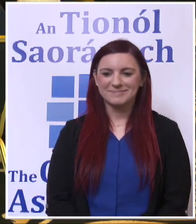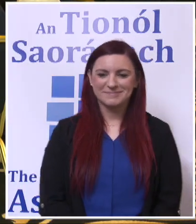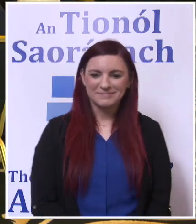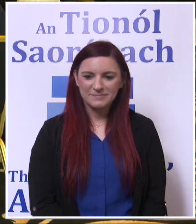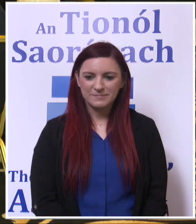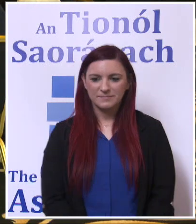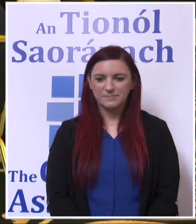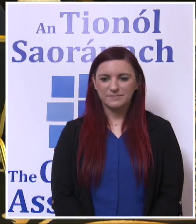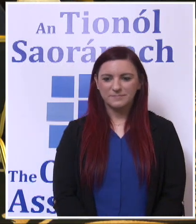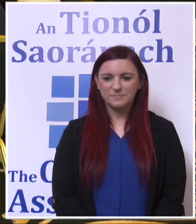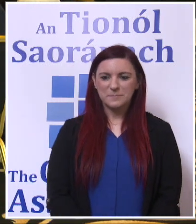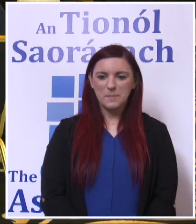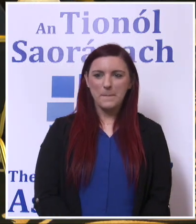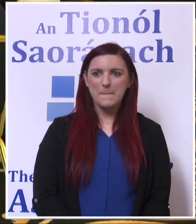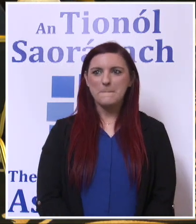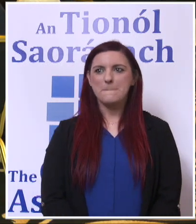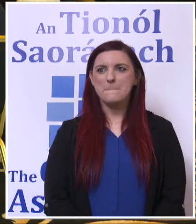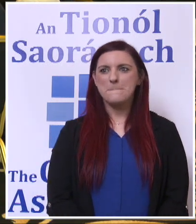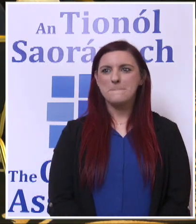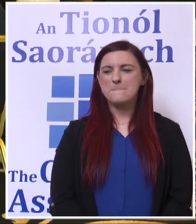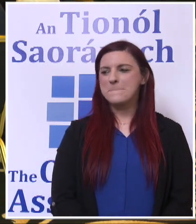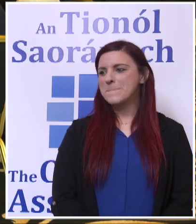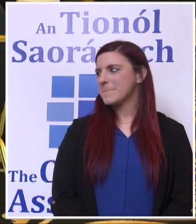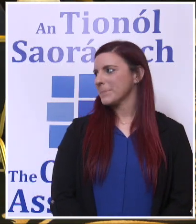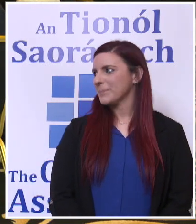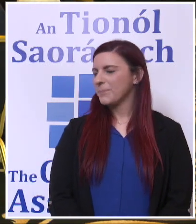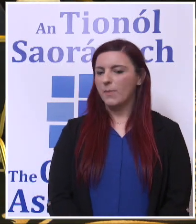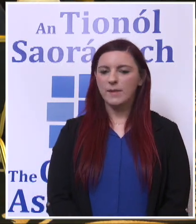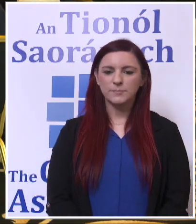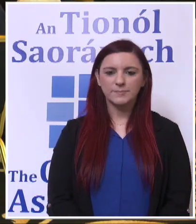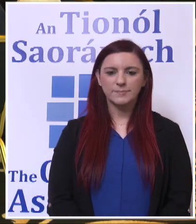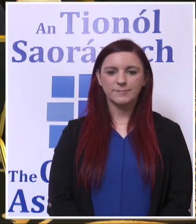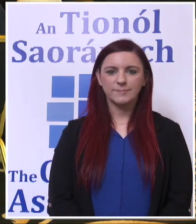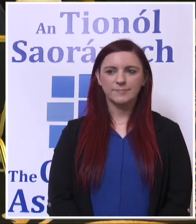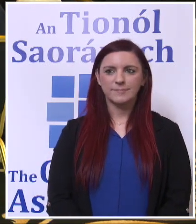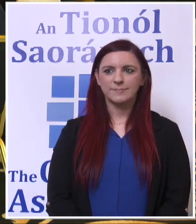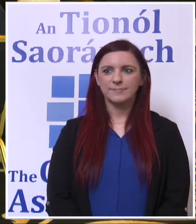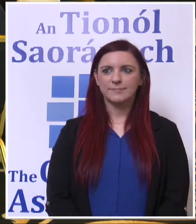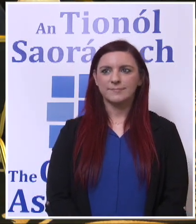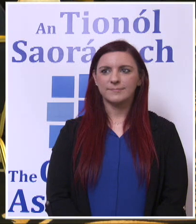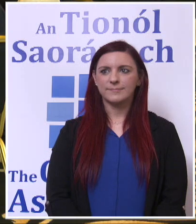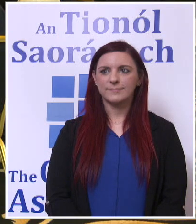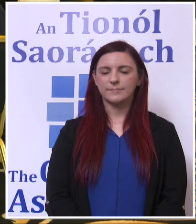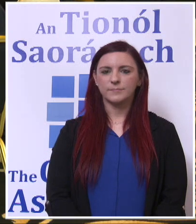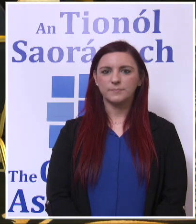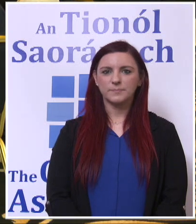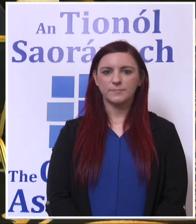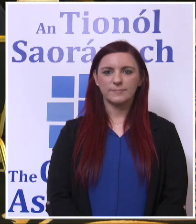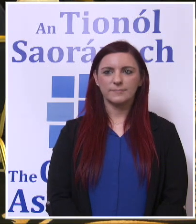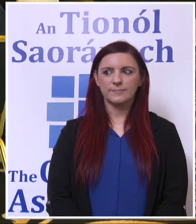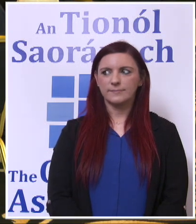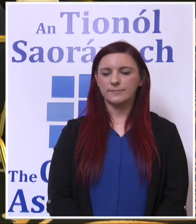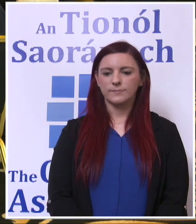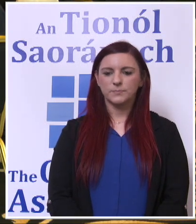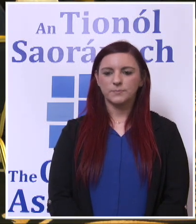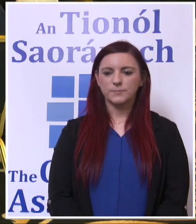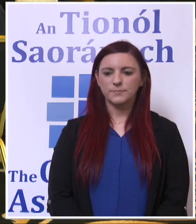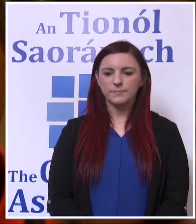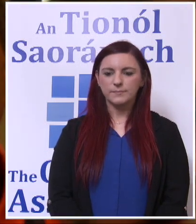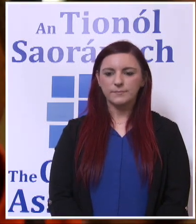each other's opinions by ensuring that everyone can make contributions and express their views freely and without fear of personal attack